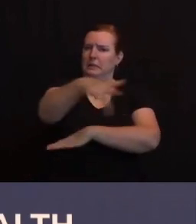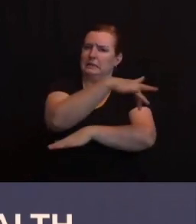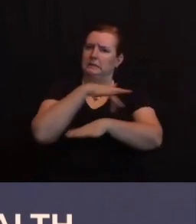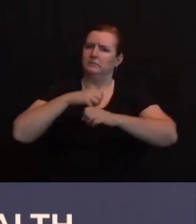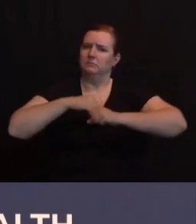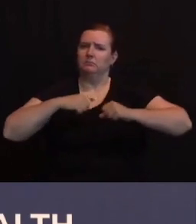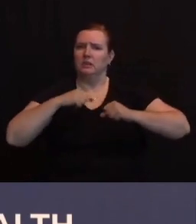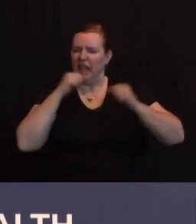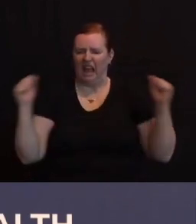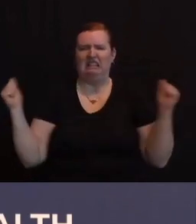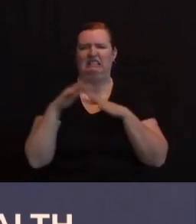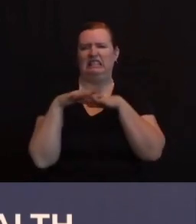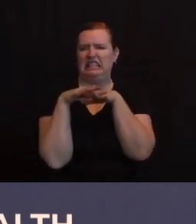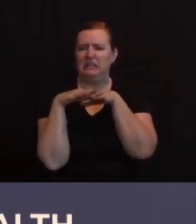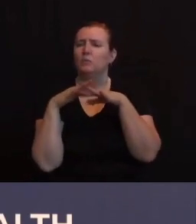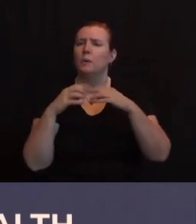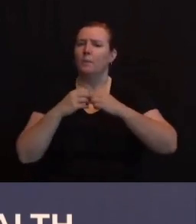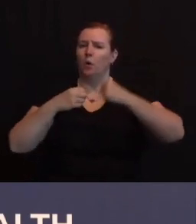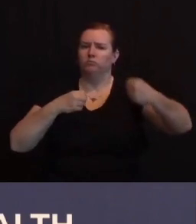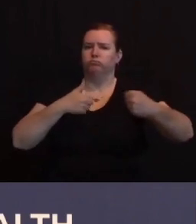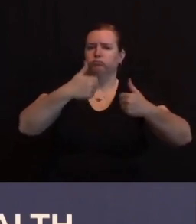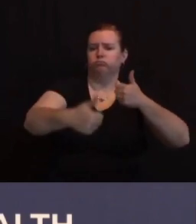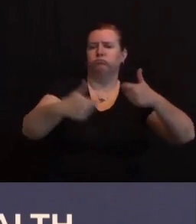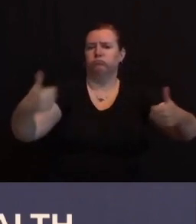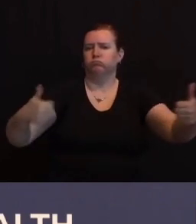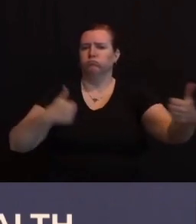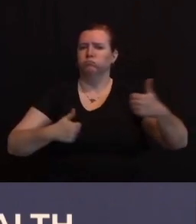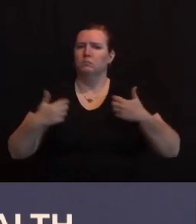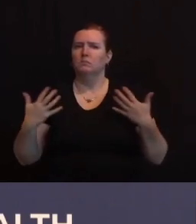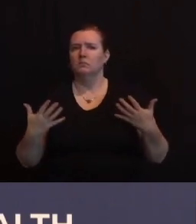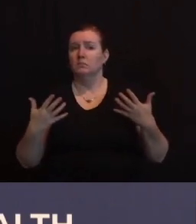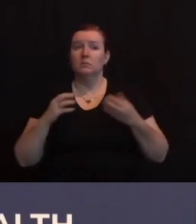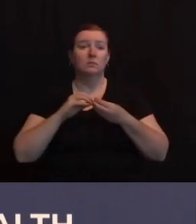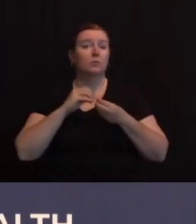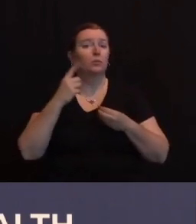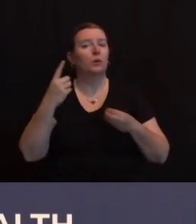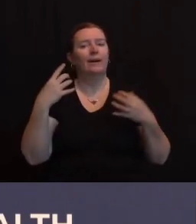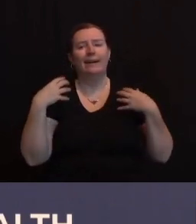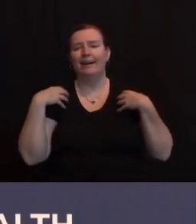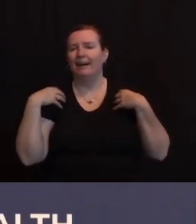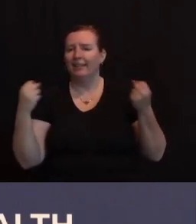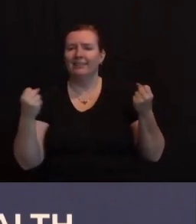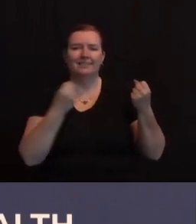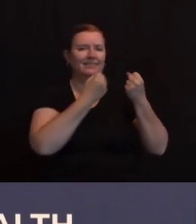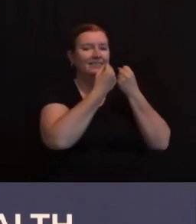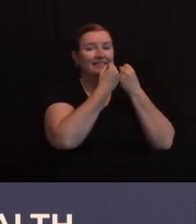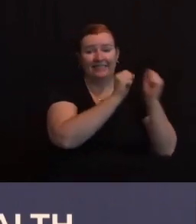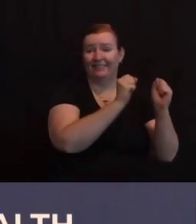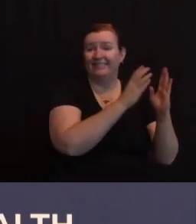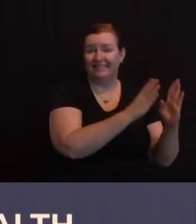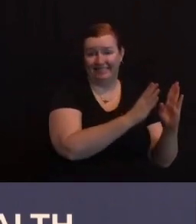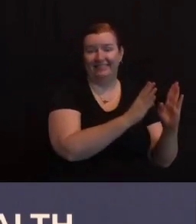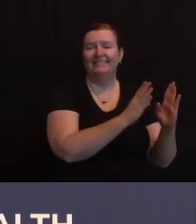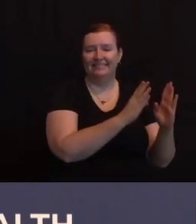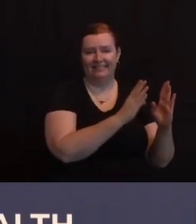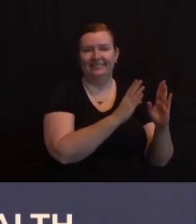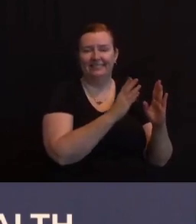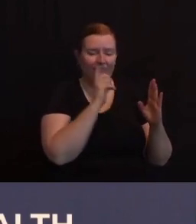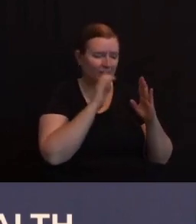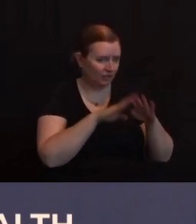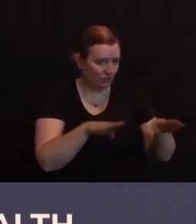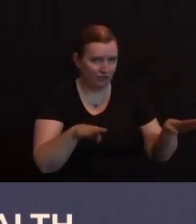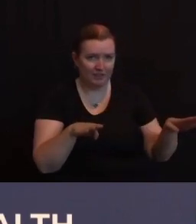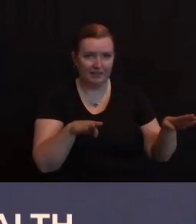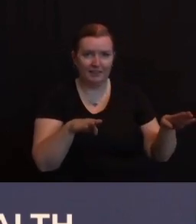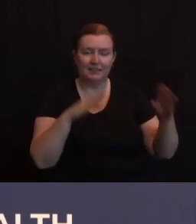that, the sort of guiding lights for us will be health and safety of kids, educators, administrators, families. Secondly,